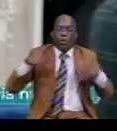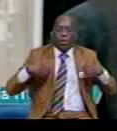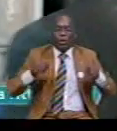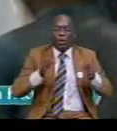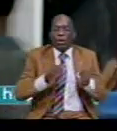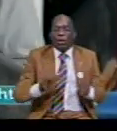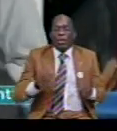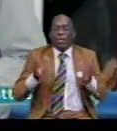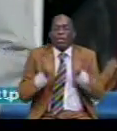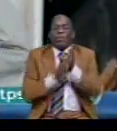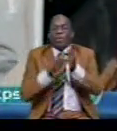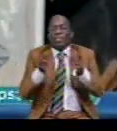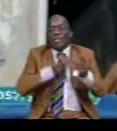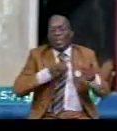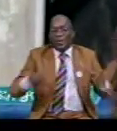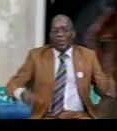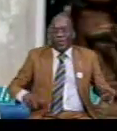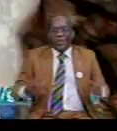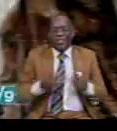Lord.